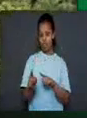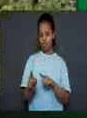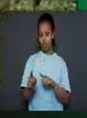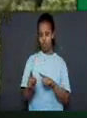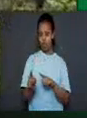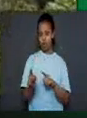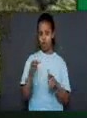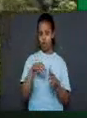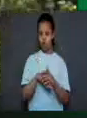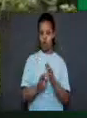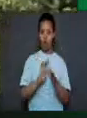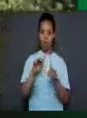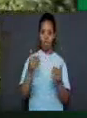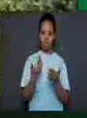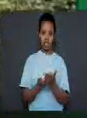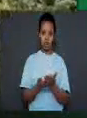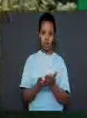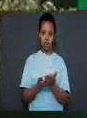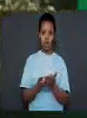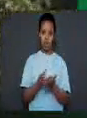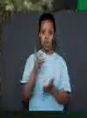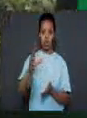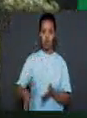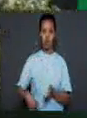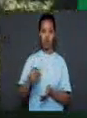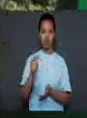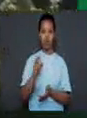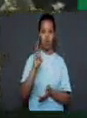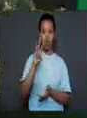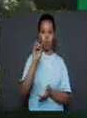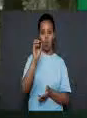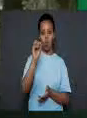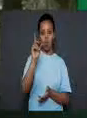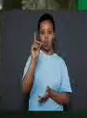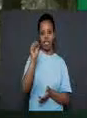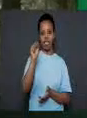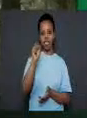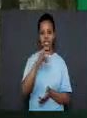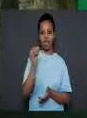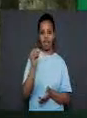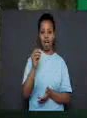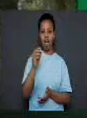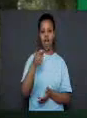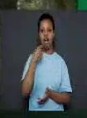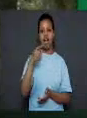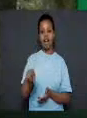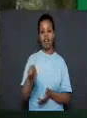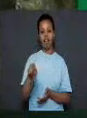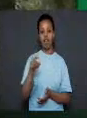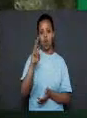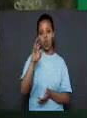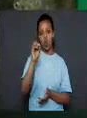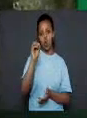trees include dogwoods and redbuds. Next is the